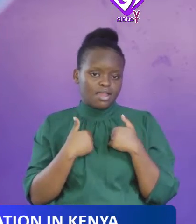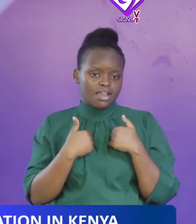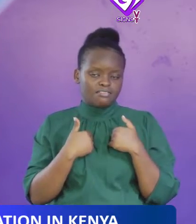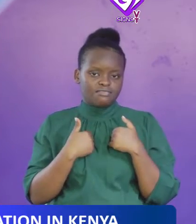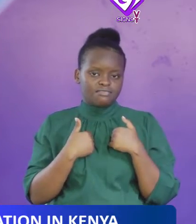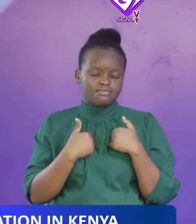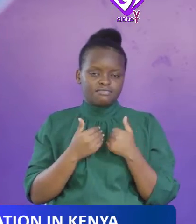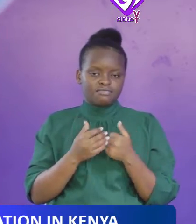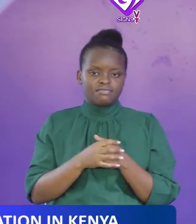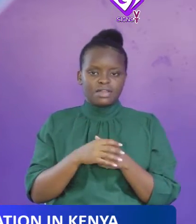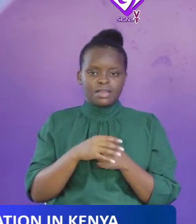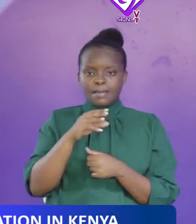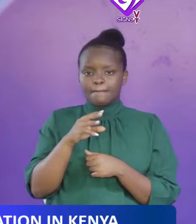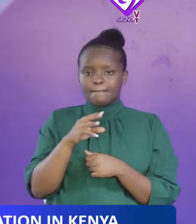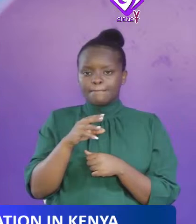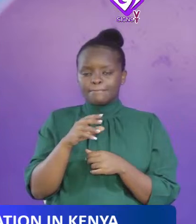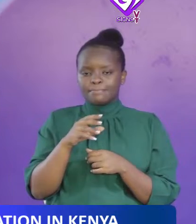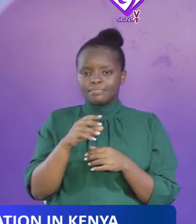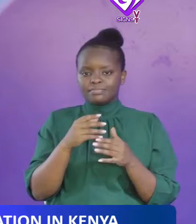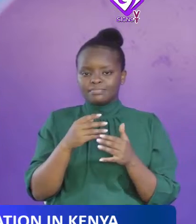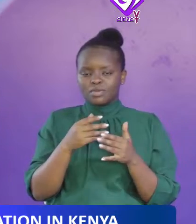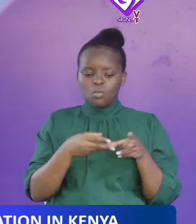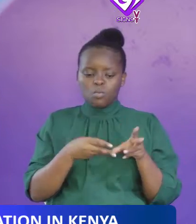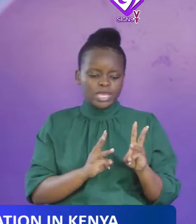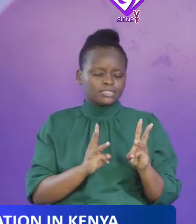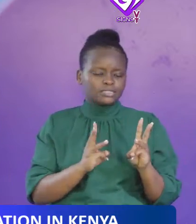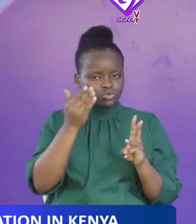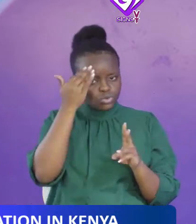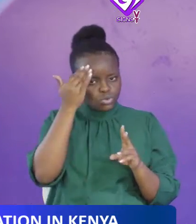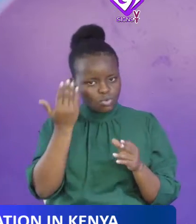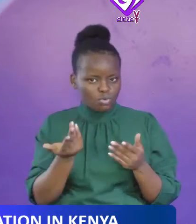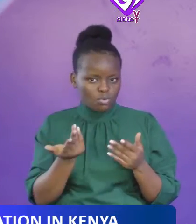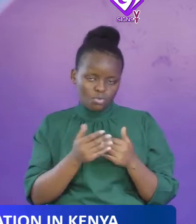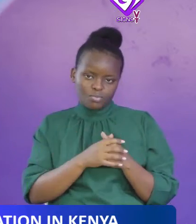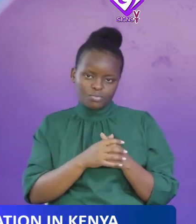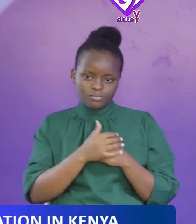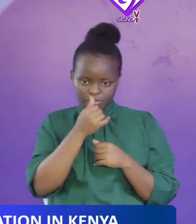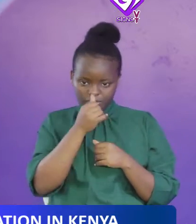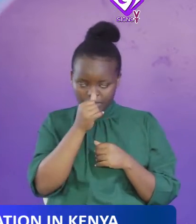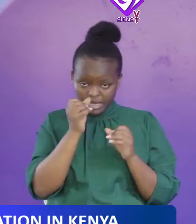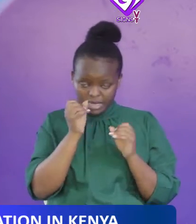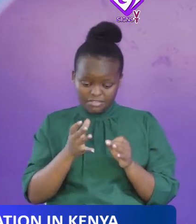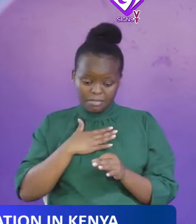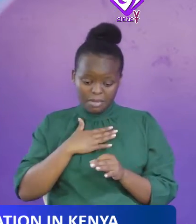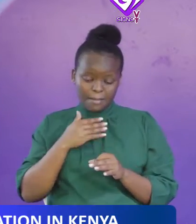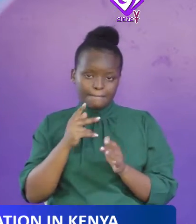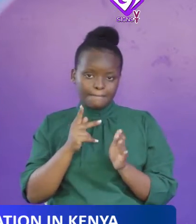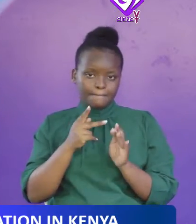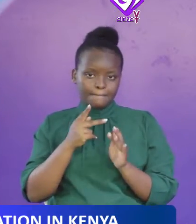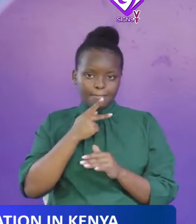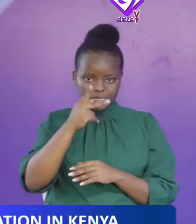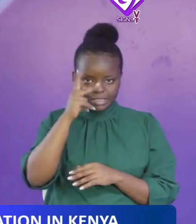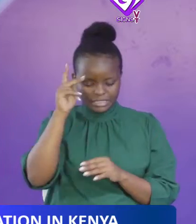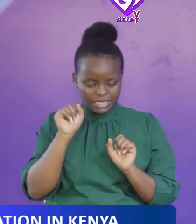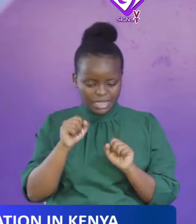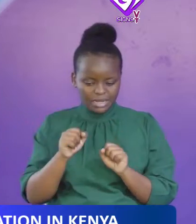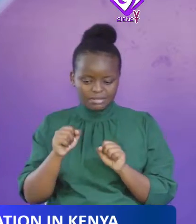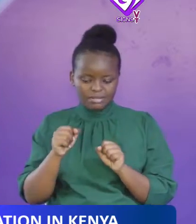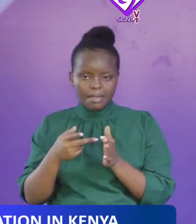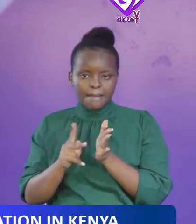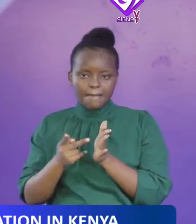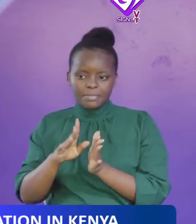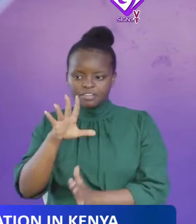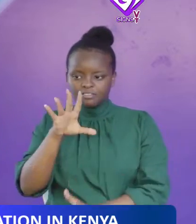algorithms and matrices to trace that. It's very easy. So if my parents can afford 50,000 to pay for